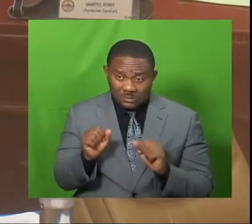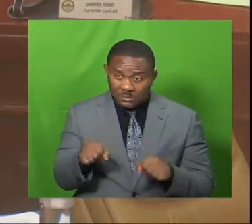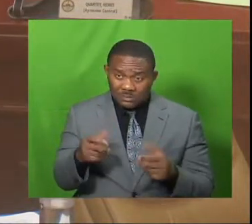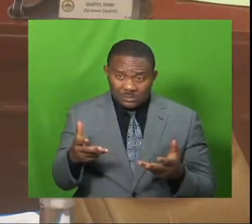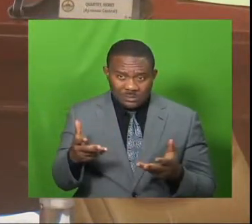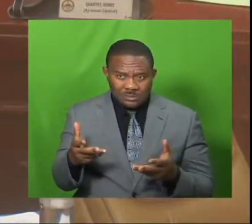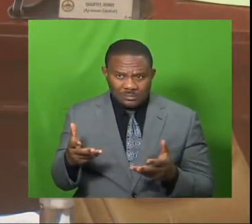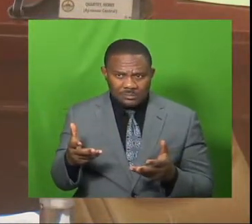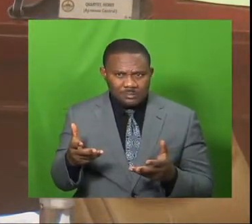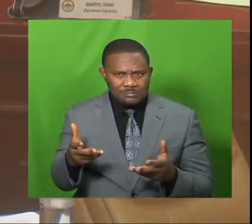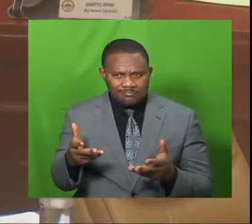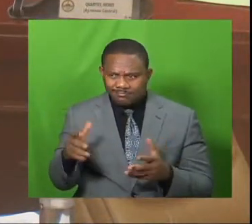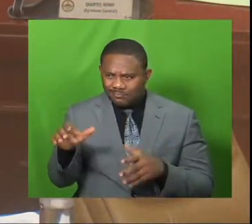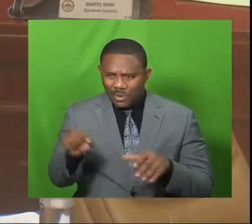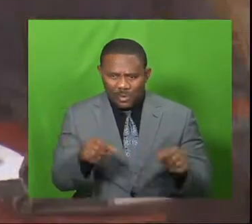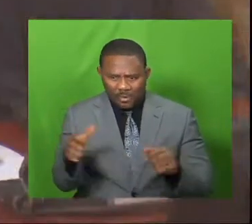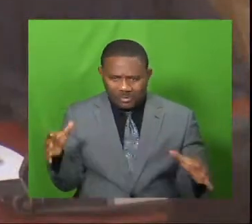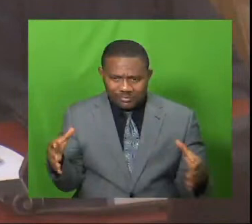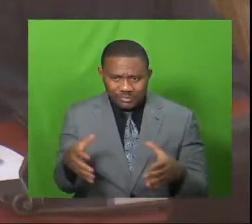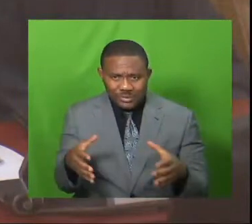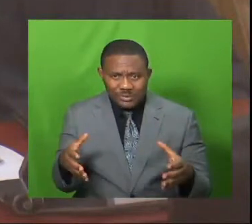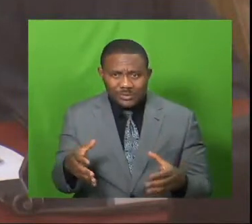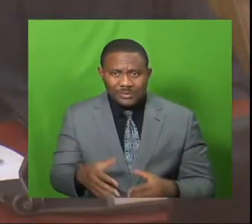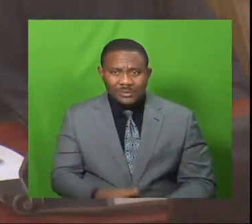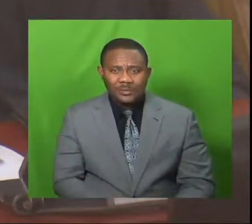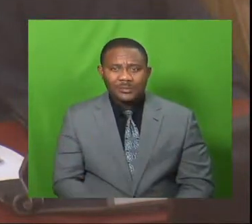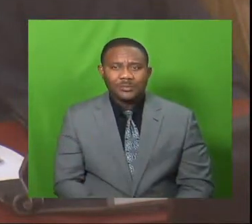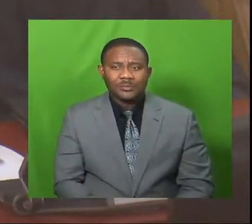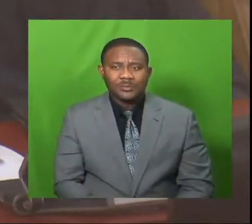galvanize our actions together in hope